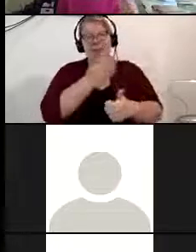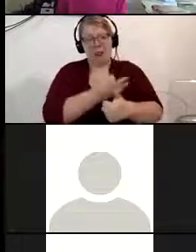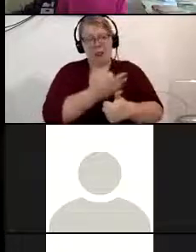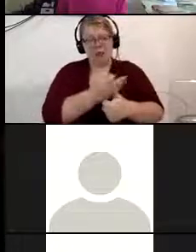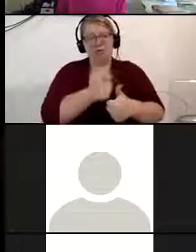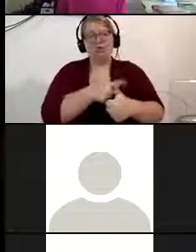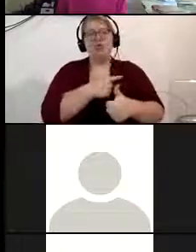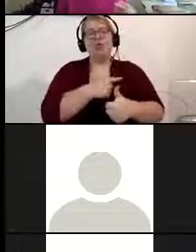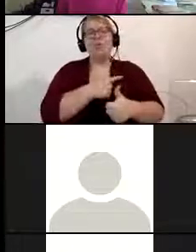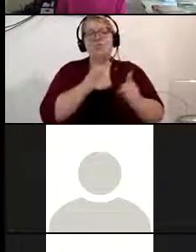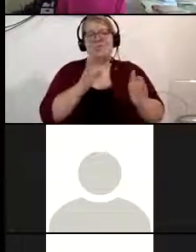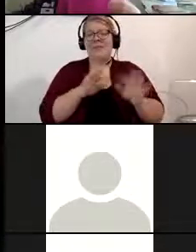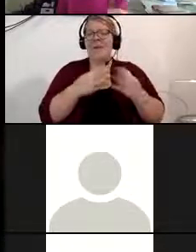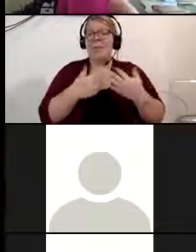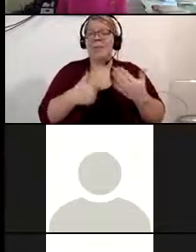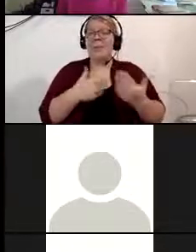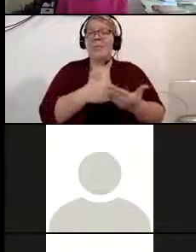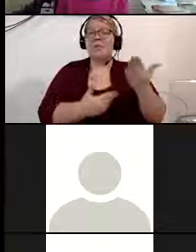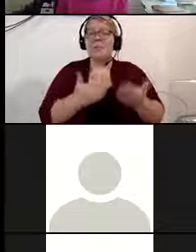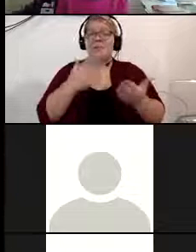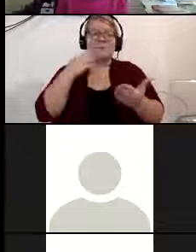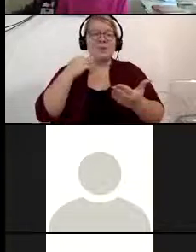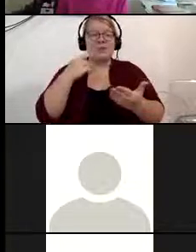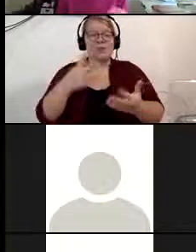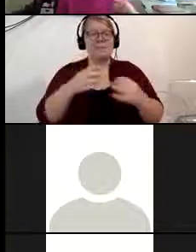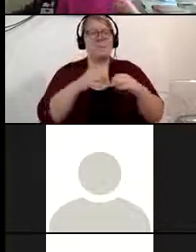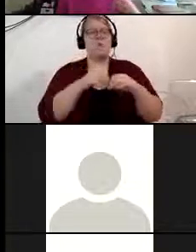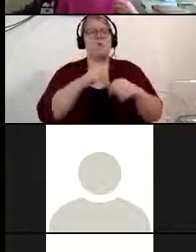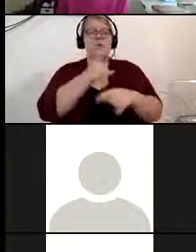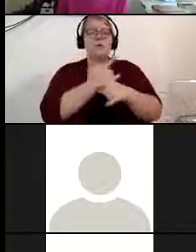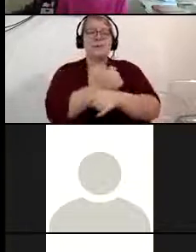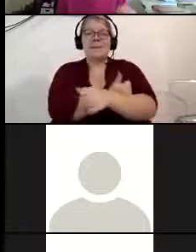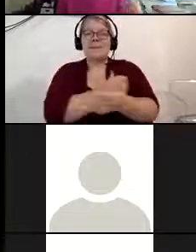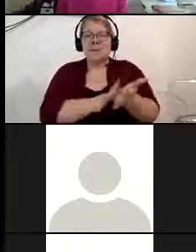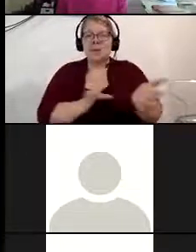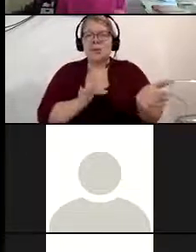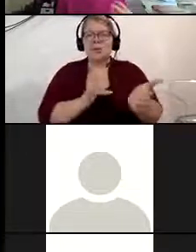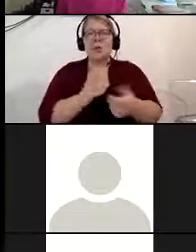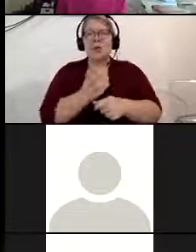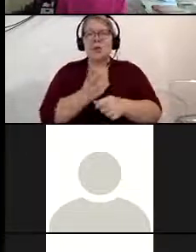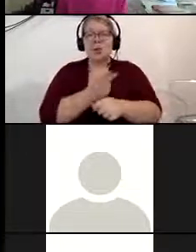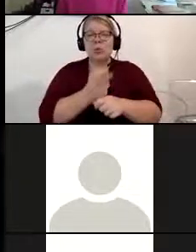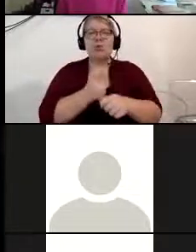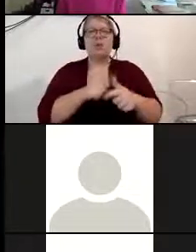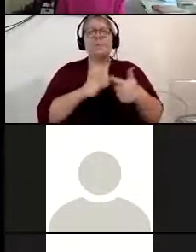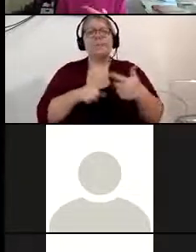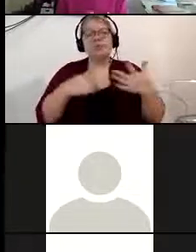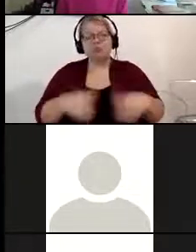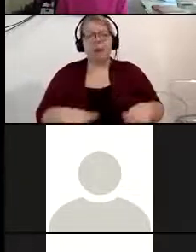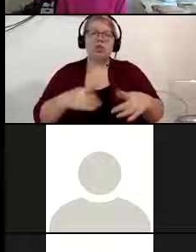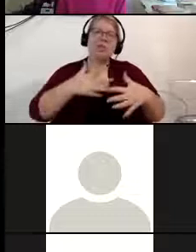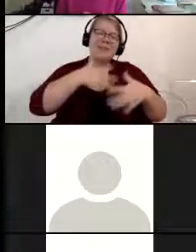but family members may experience more substance use, depression, anger, conflict,